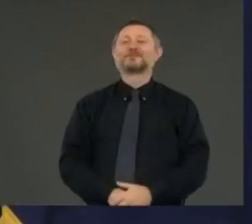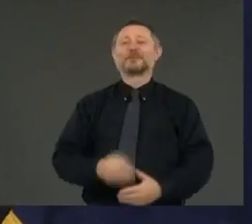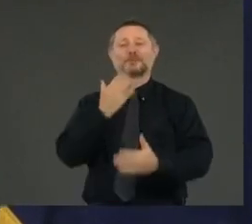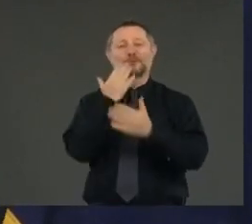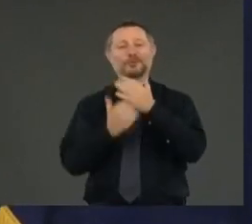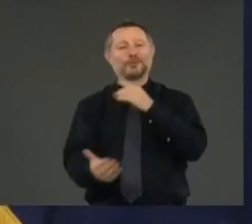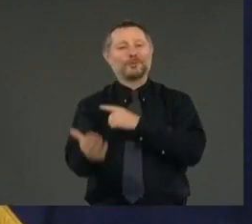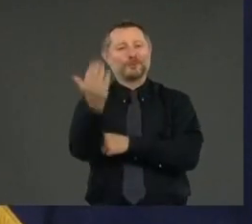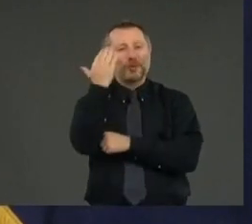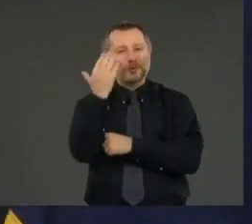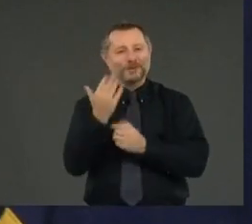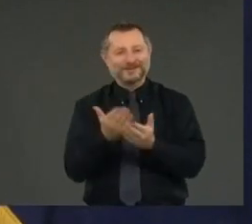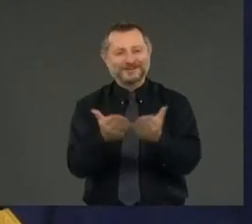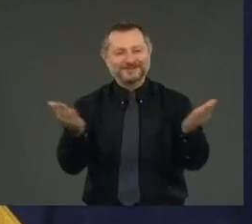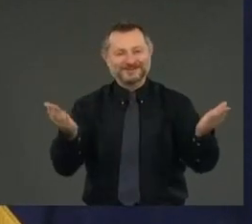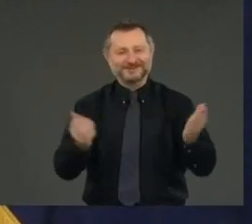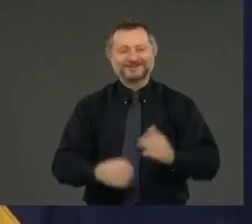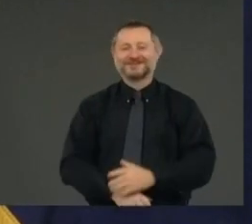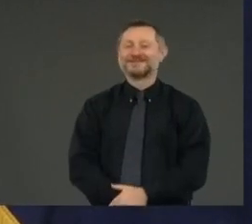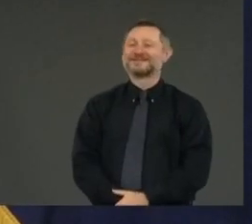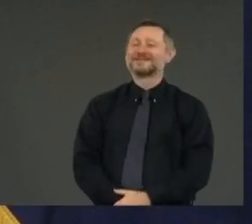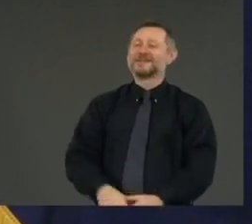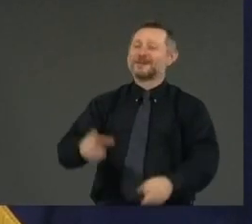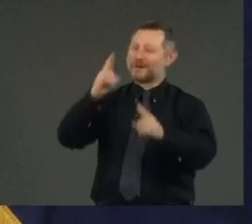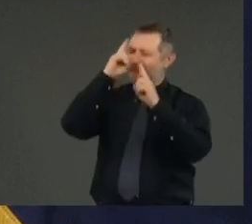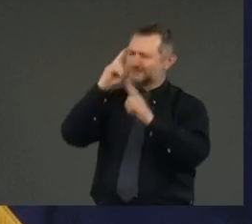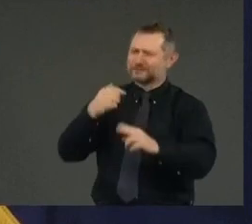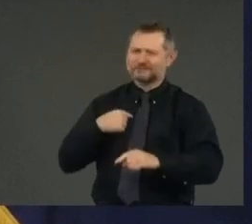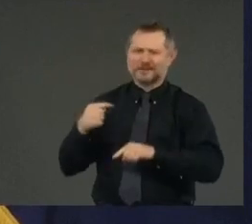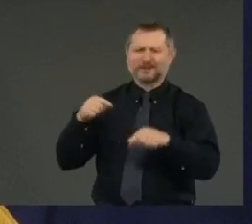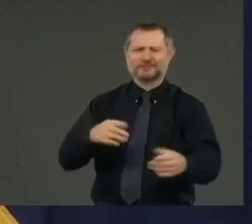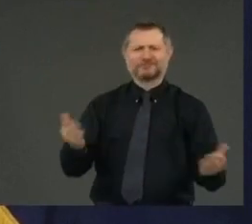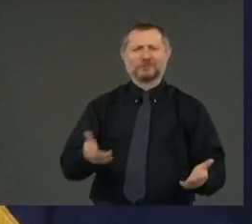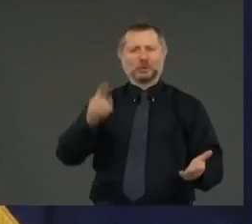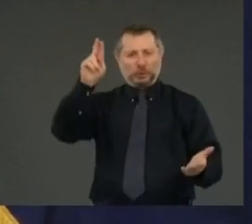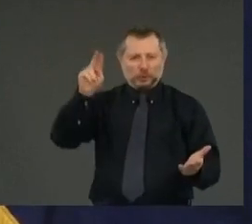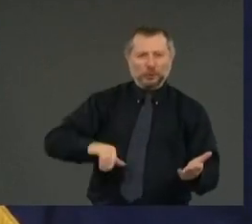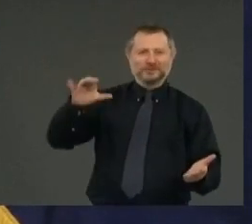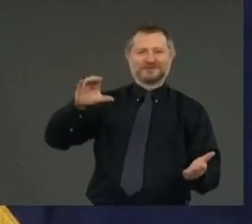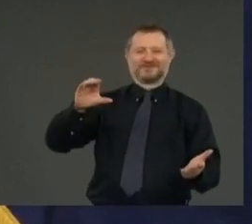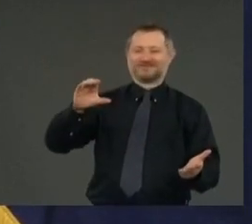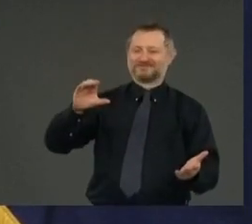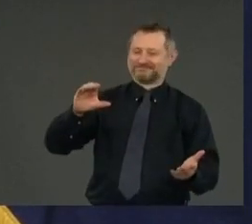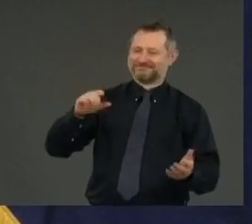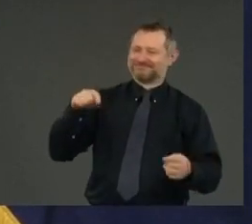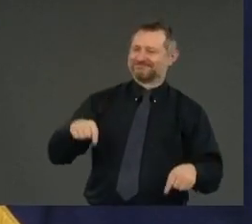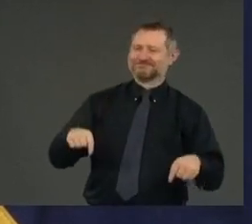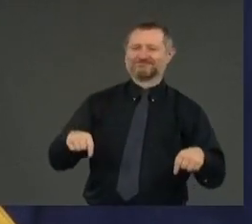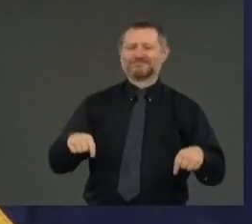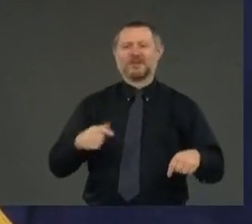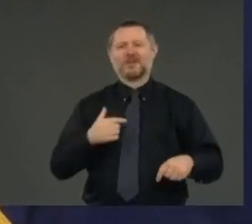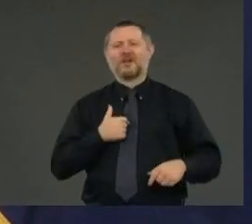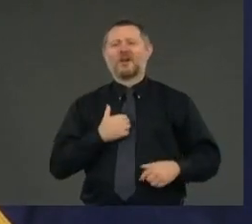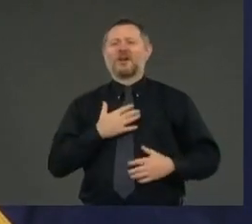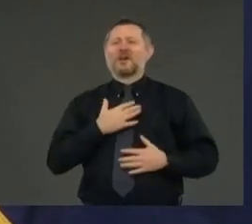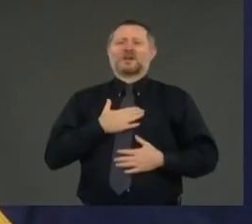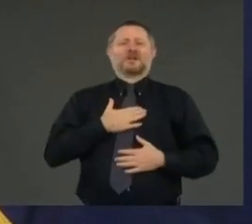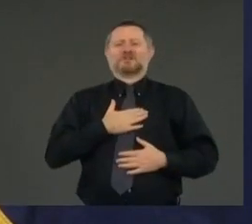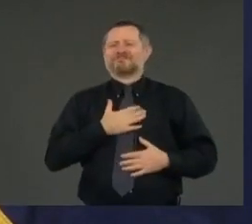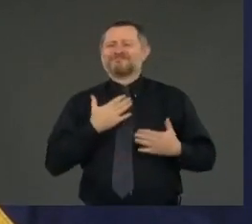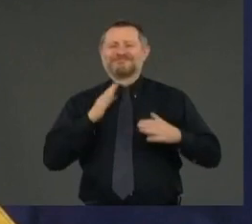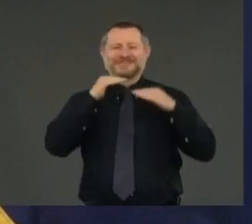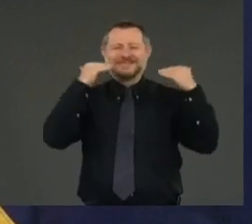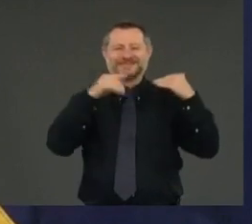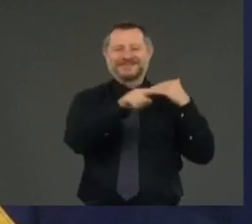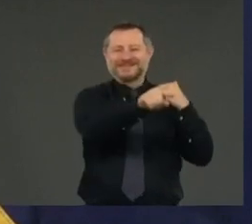Good morning. Pleasure to be in New York City this morning. Pleasure to see all your smiling faces, as